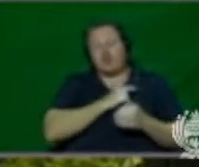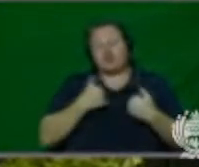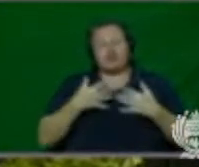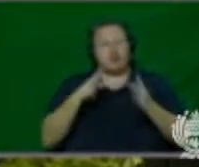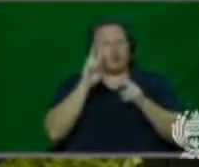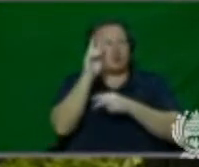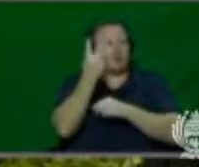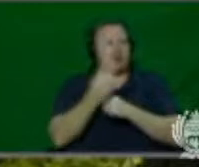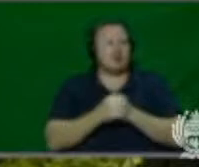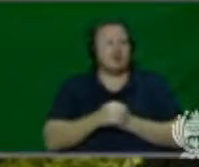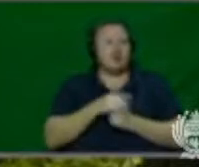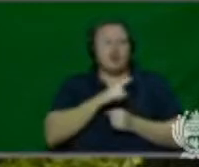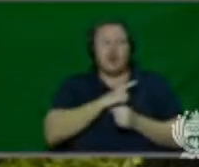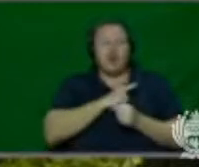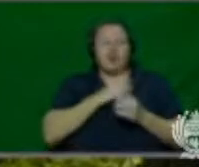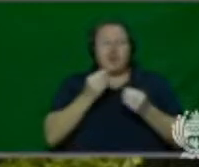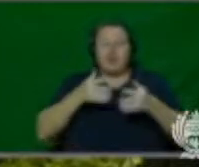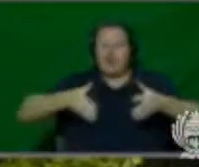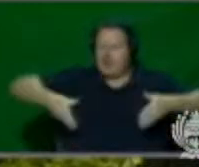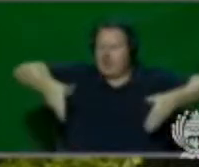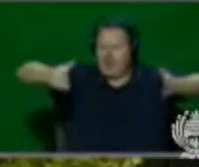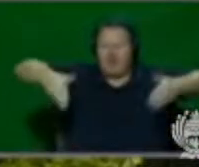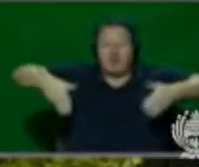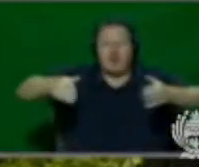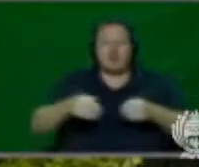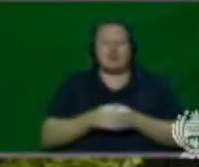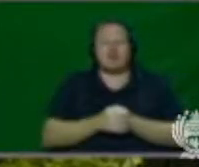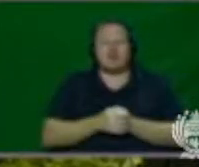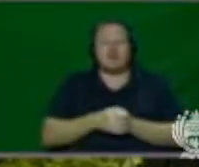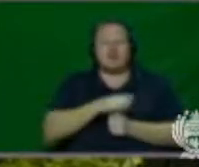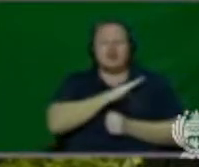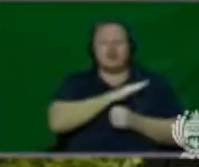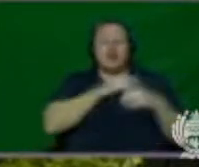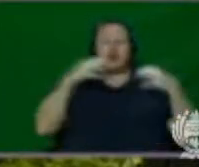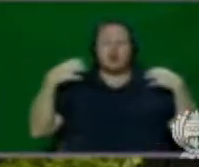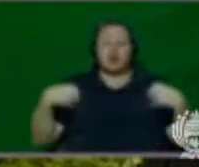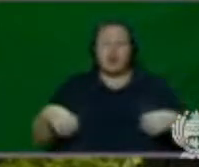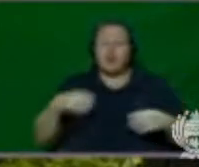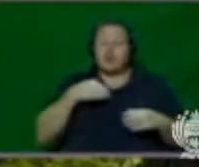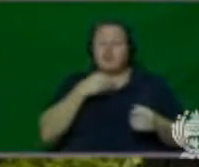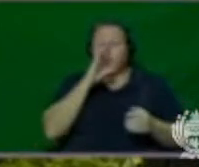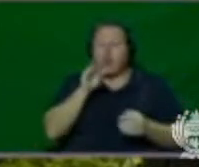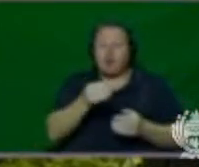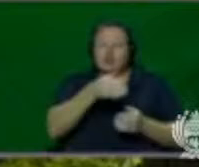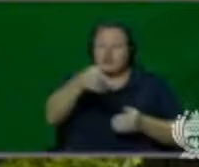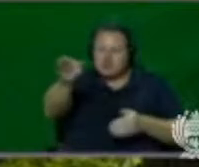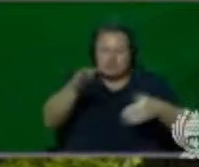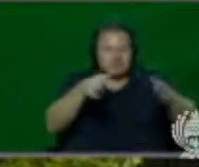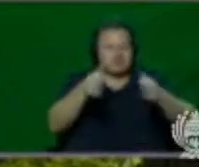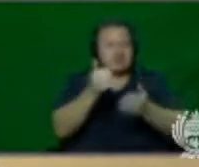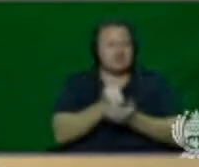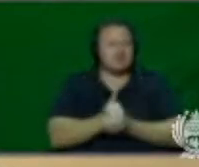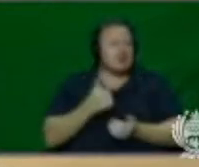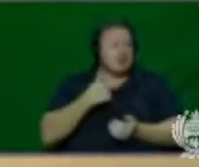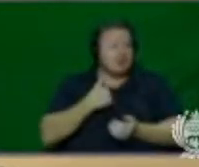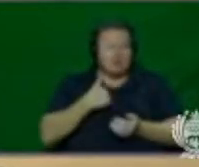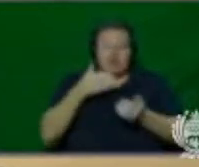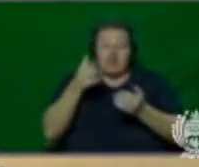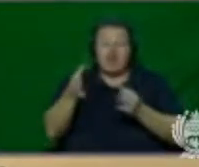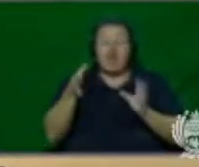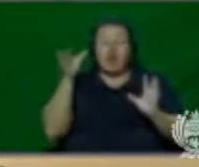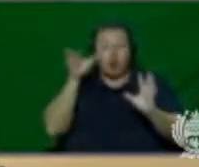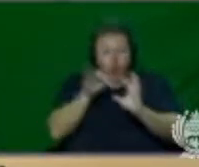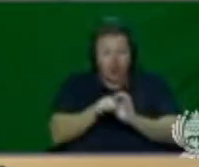people here on the aisle, which the Sergeant at Arms was trying to remove. I was here before 2